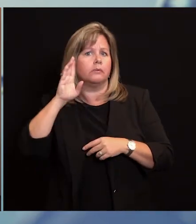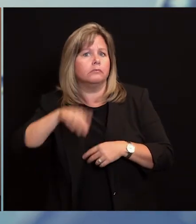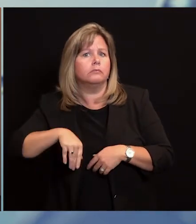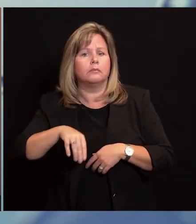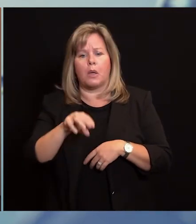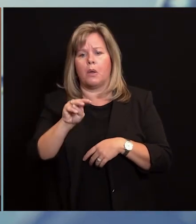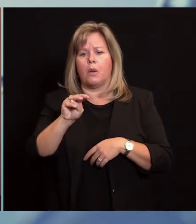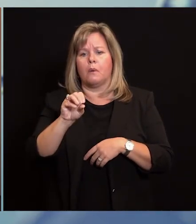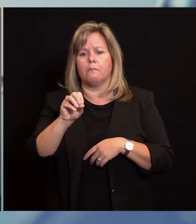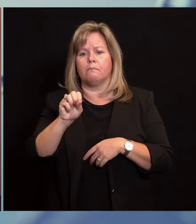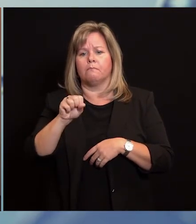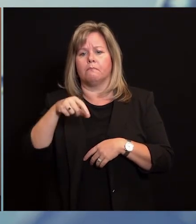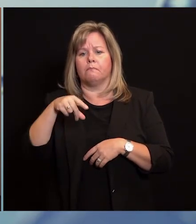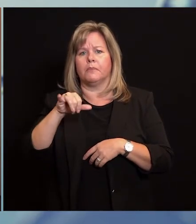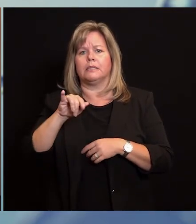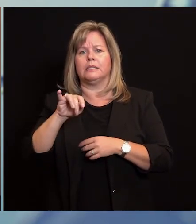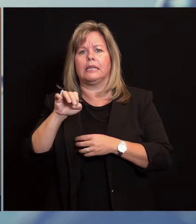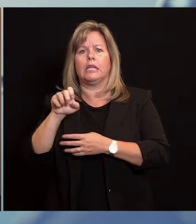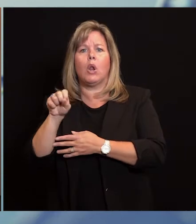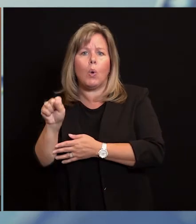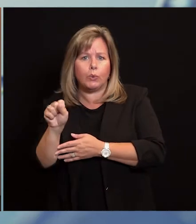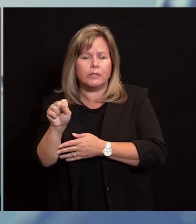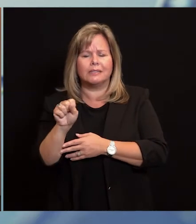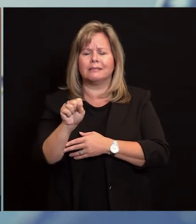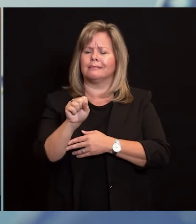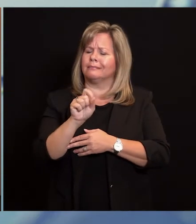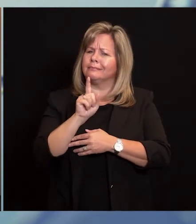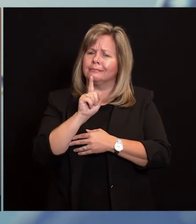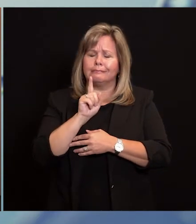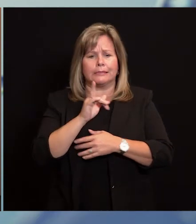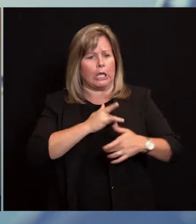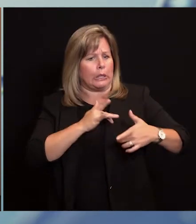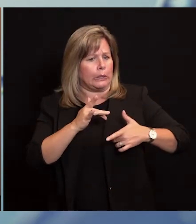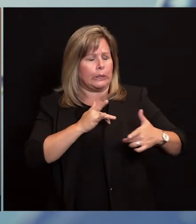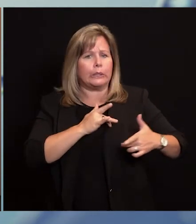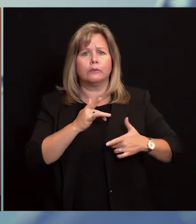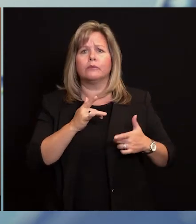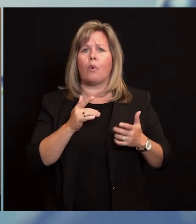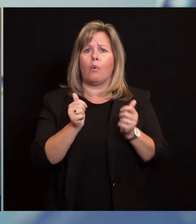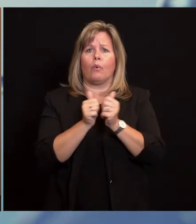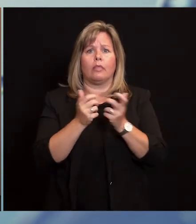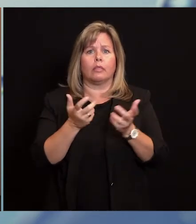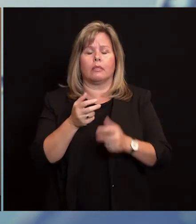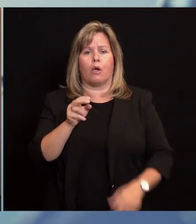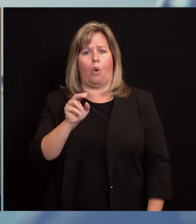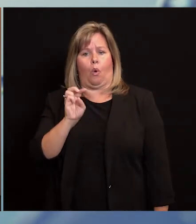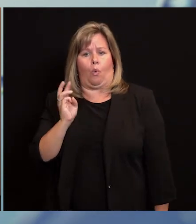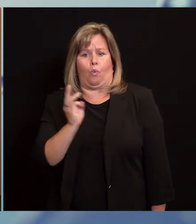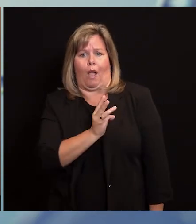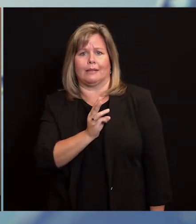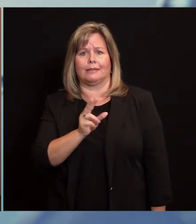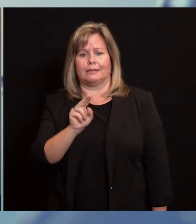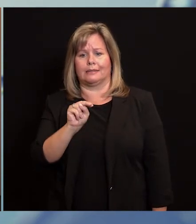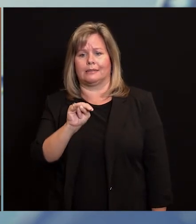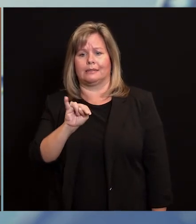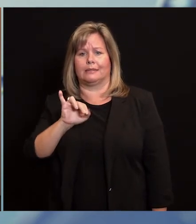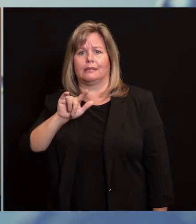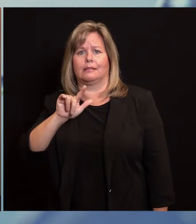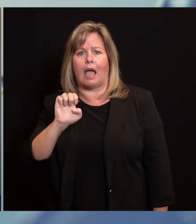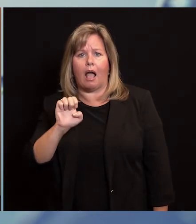concern at this point in the summertime, especially when we talk about West Nile virus and Eastern equine